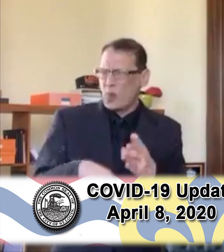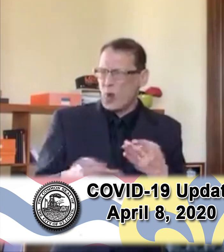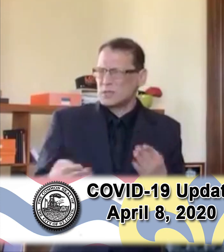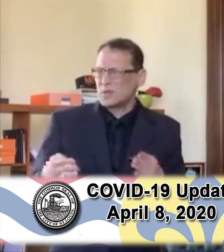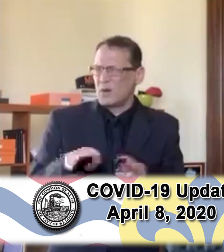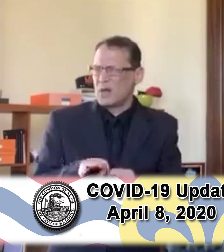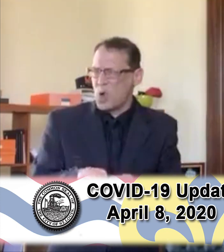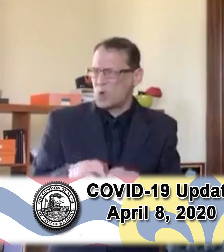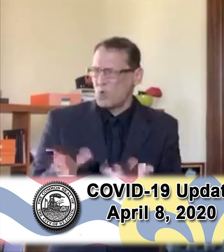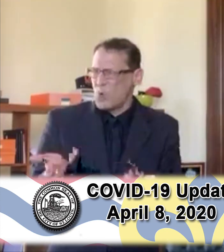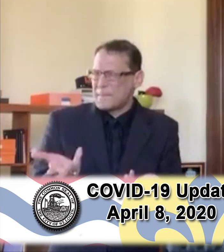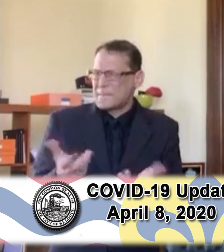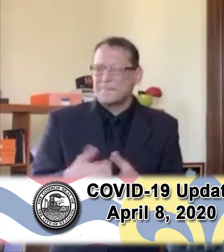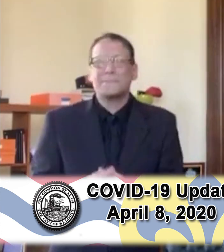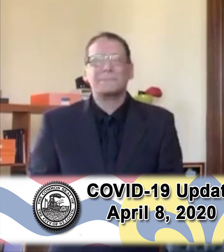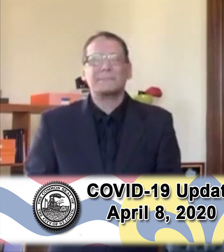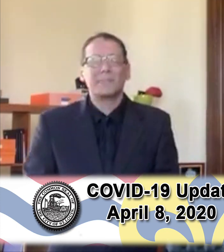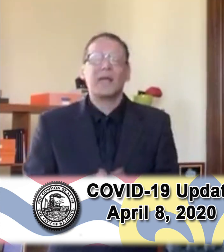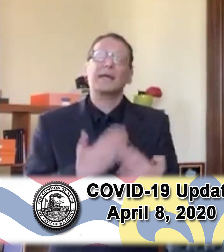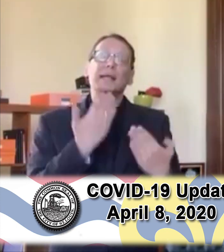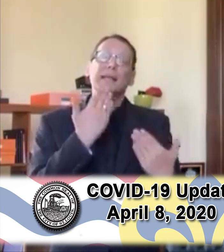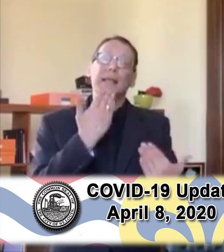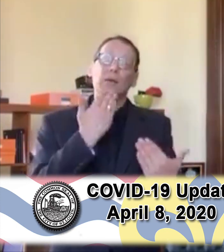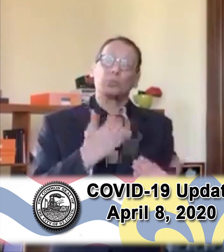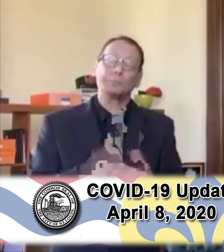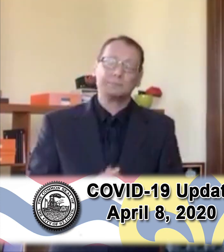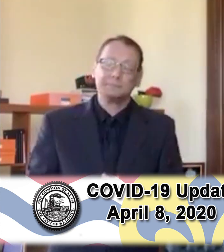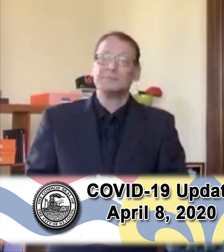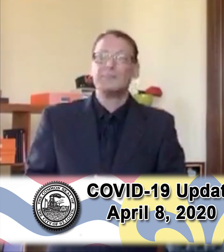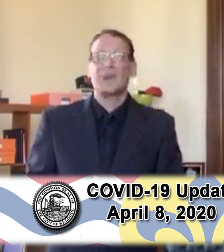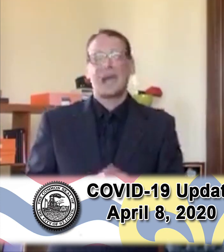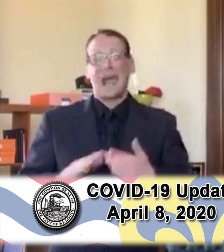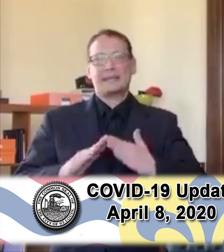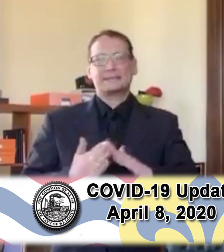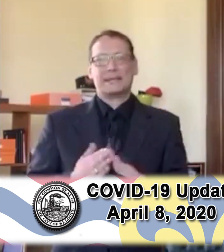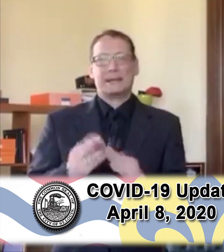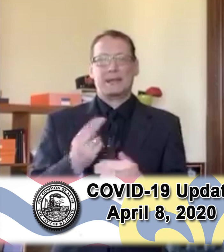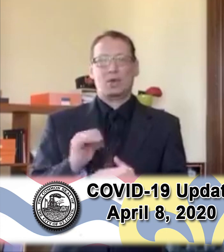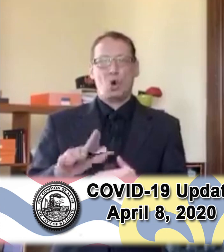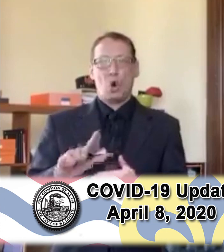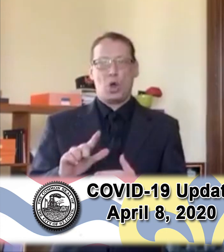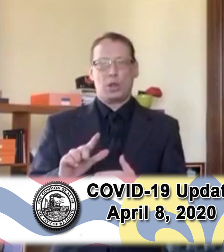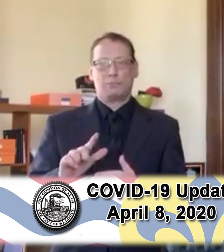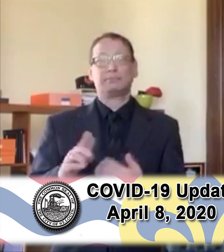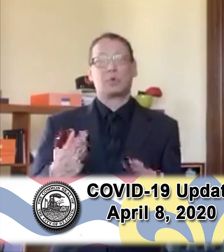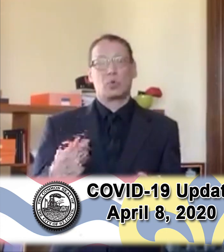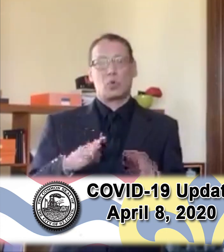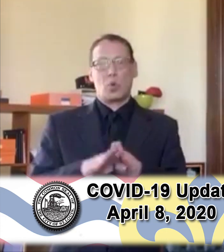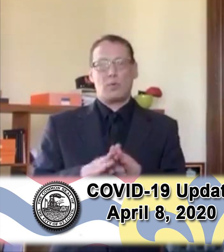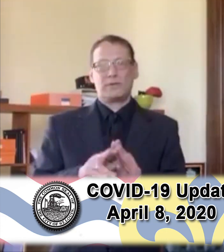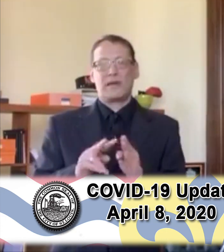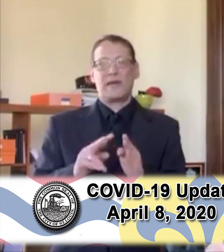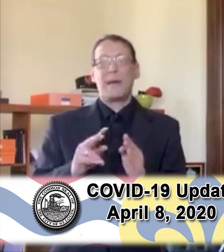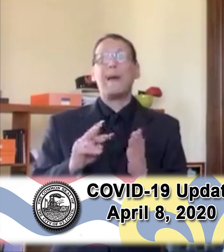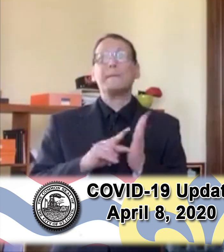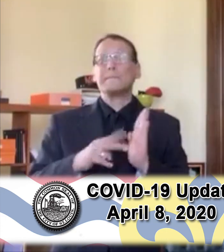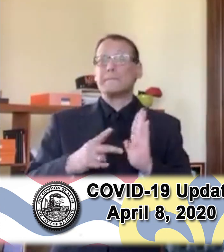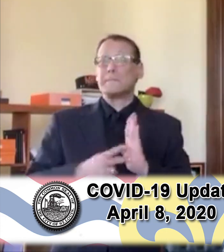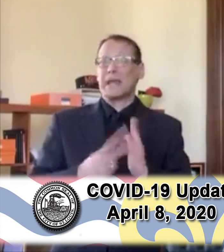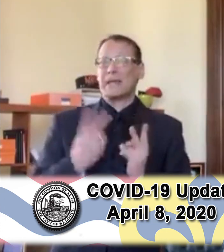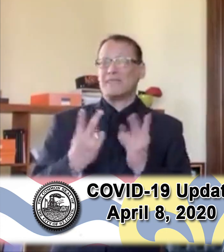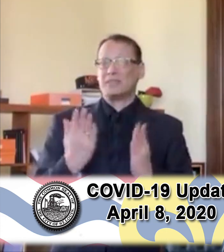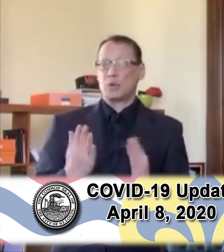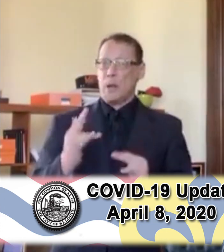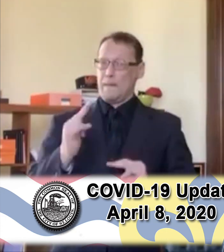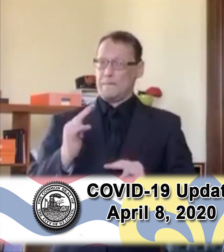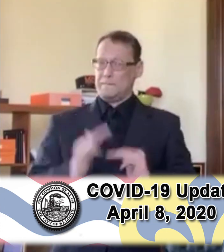functions are still happening? Well, thank you for that question. City Hall is closed to visitors. And when I say City Hall, I mean this building